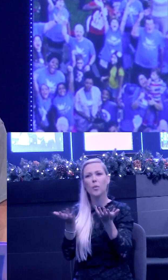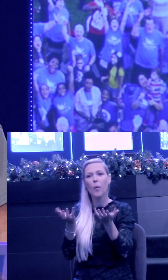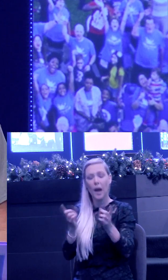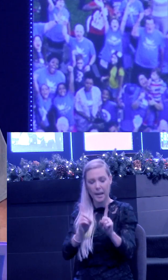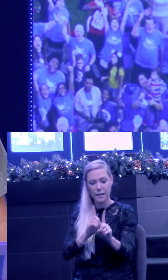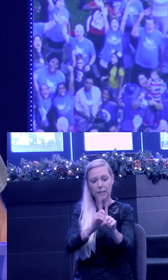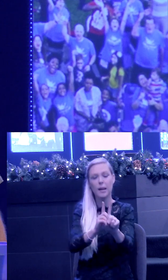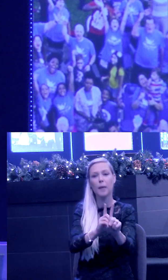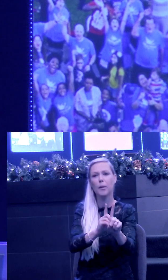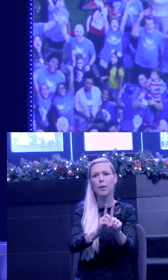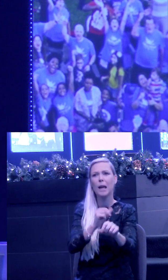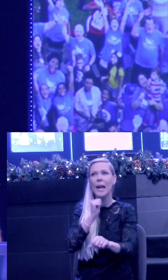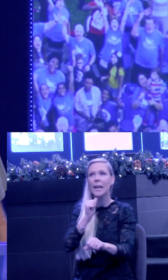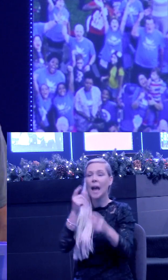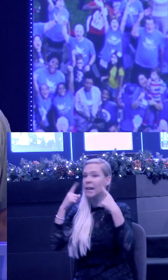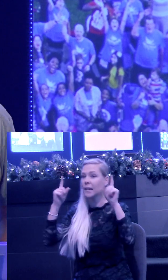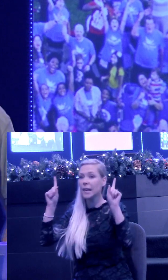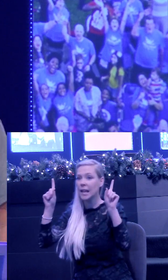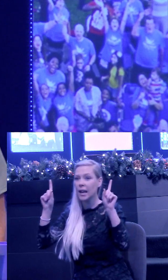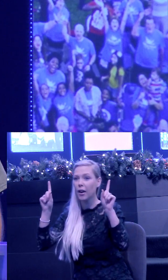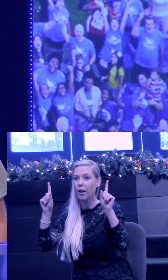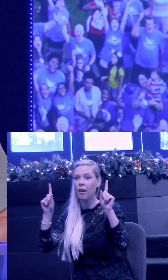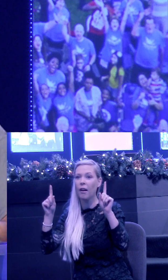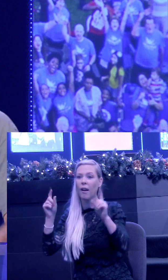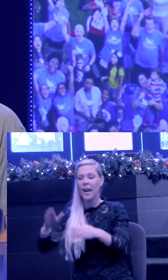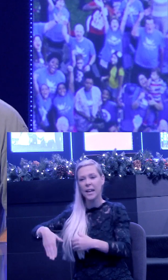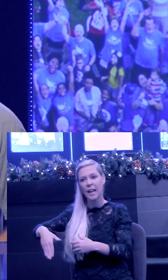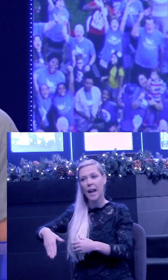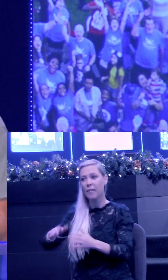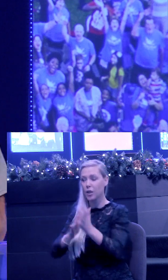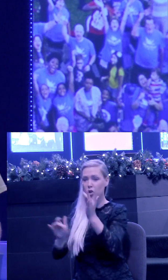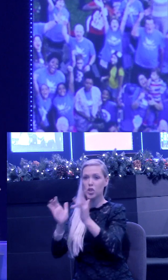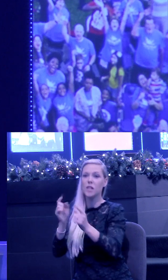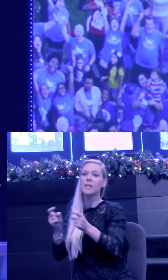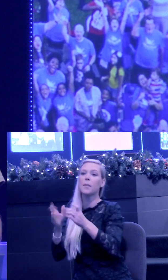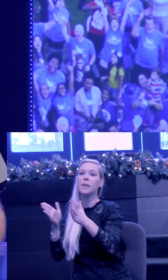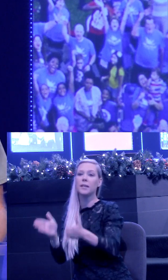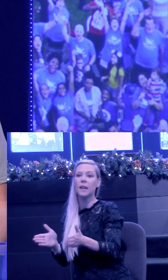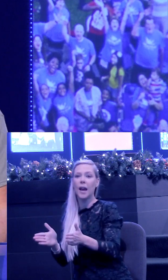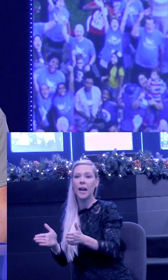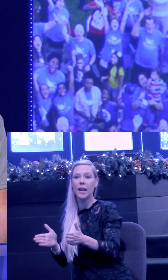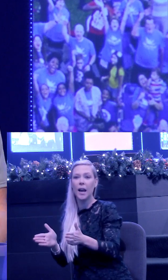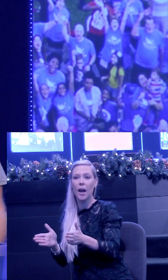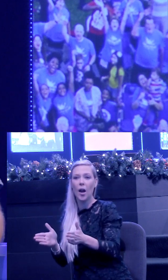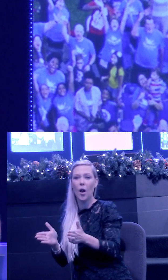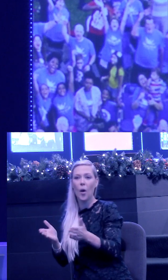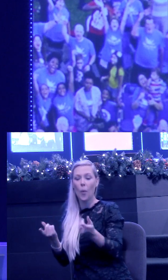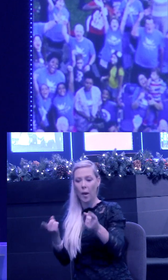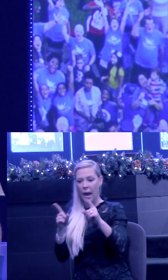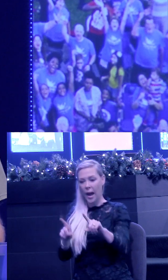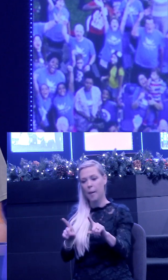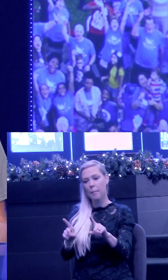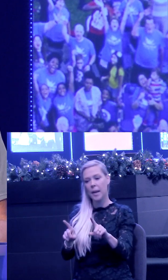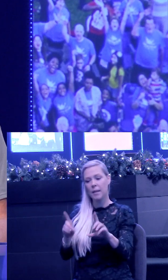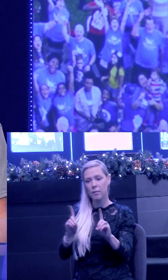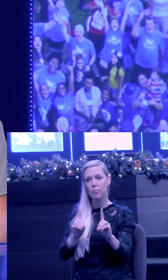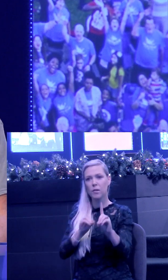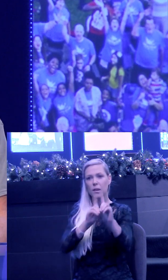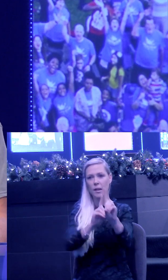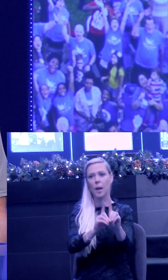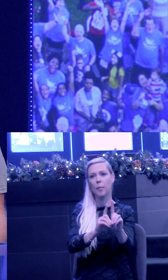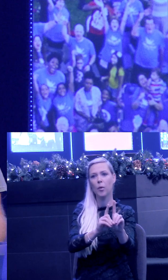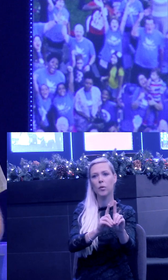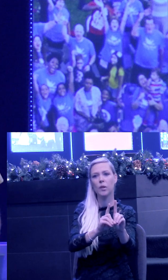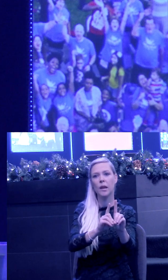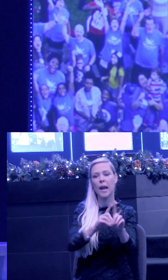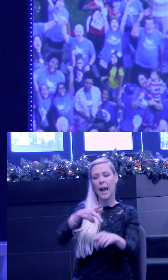had not declared that he is the Messiah yet. And Jesus took his disciples to a region called Caesarea Philippi.